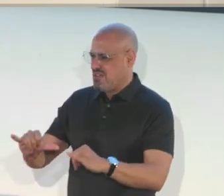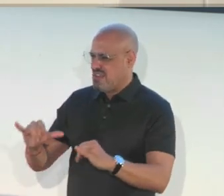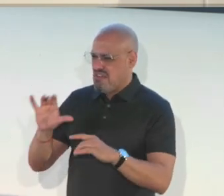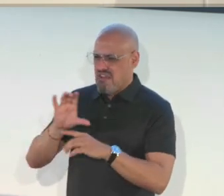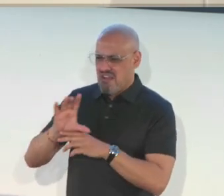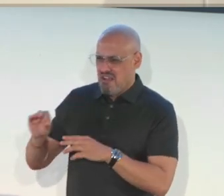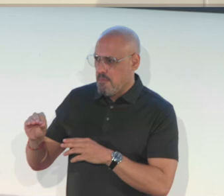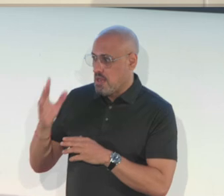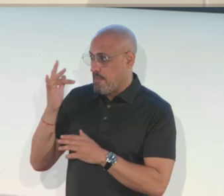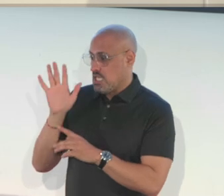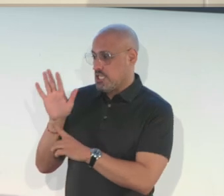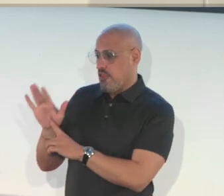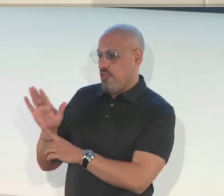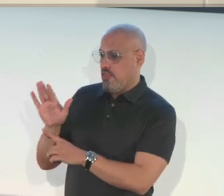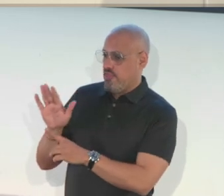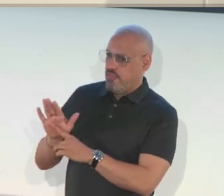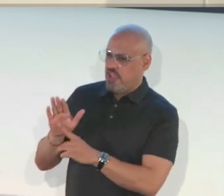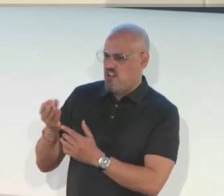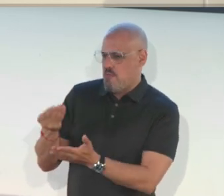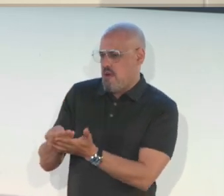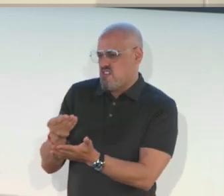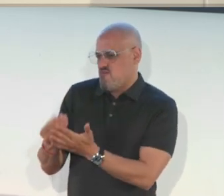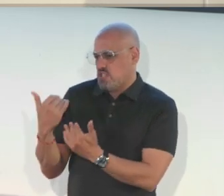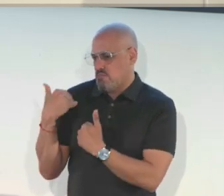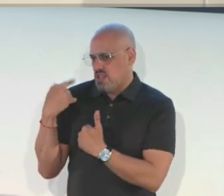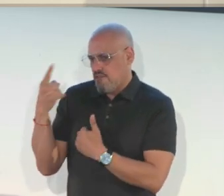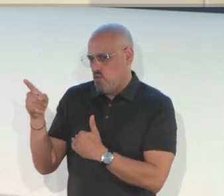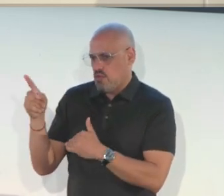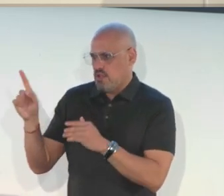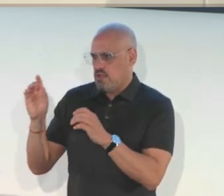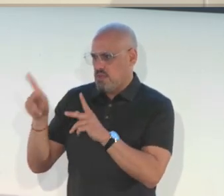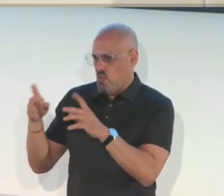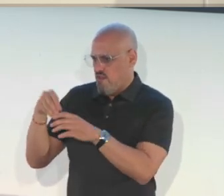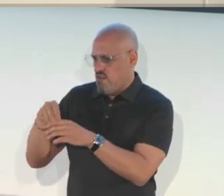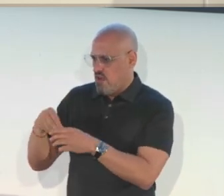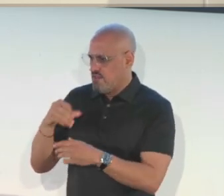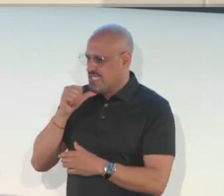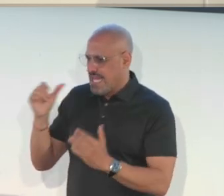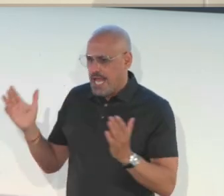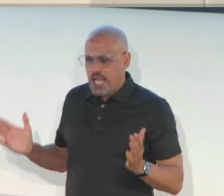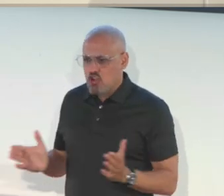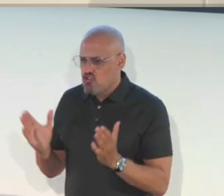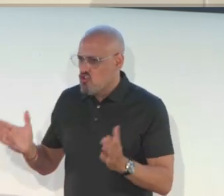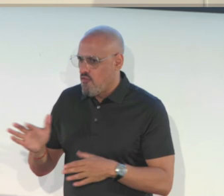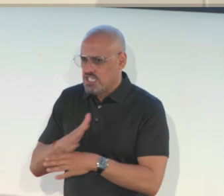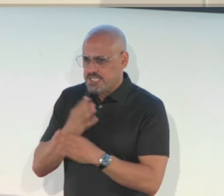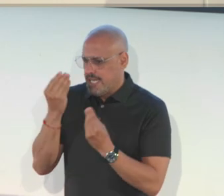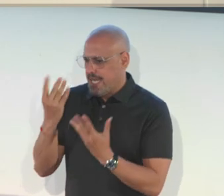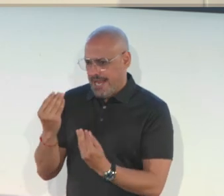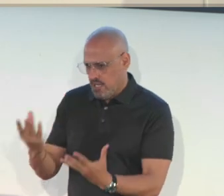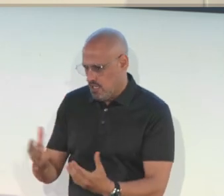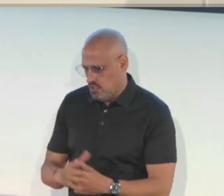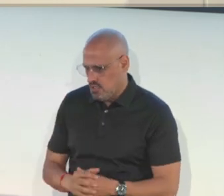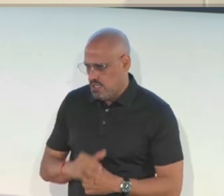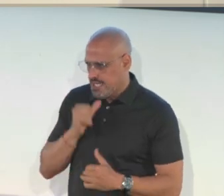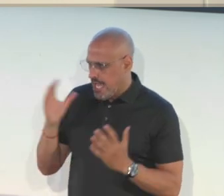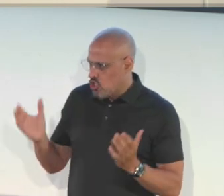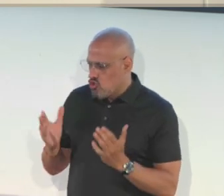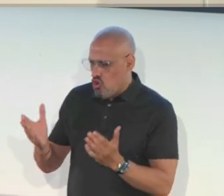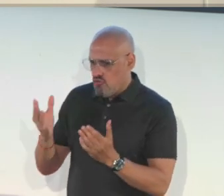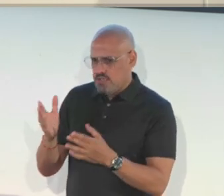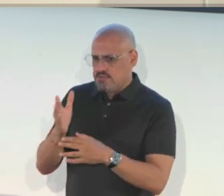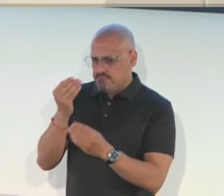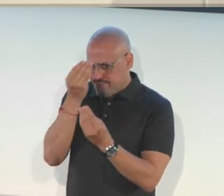companies, because of their fiduciary responsibility to their stakeholders, are not encouraged to share data, not encouraged to share this